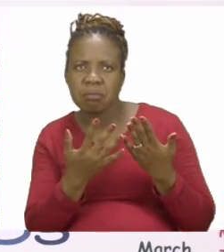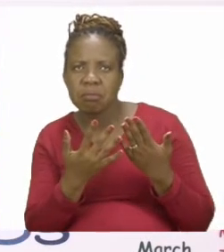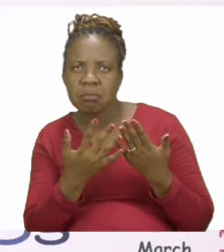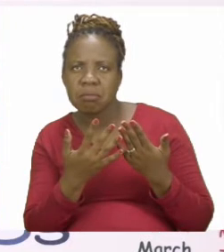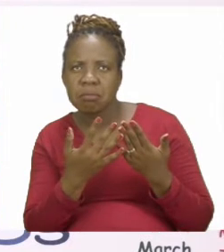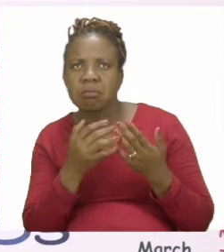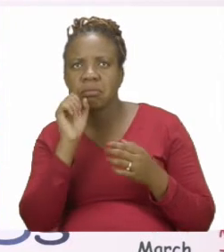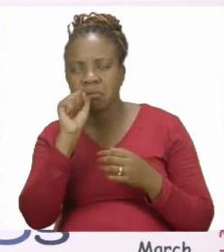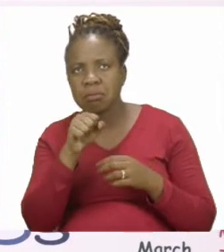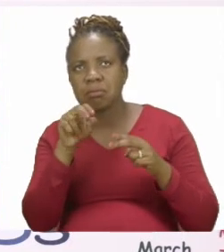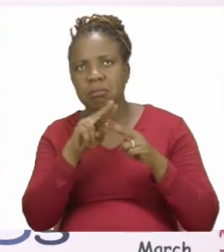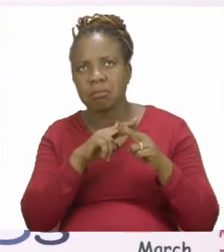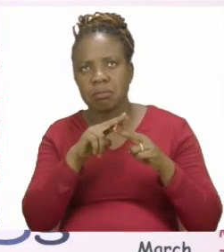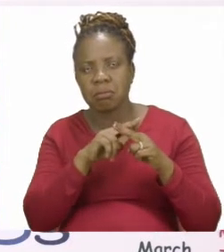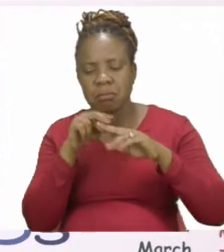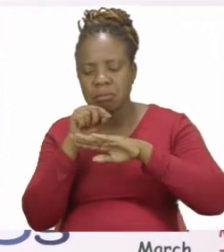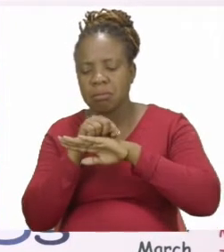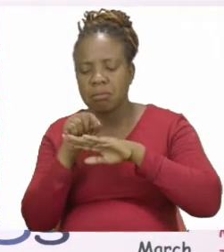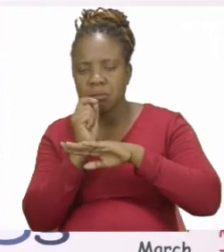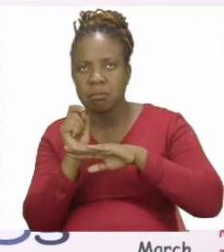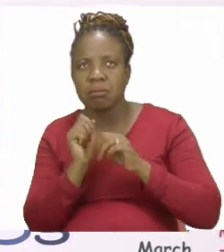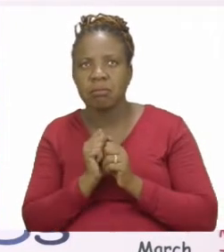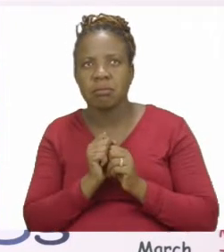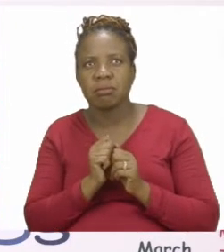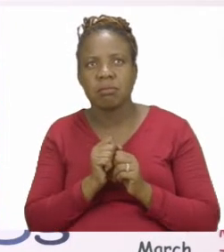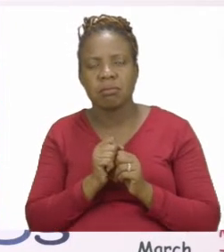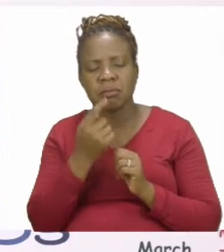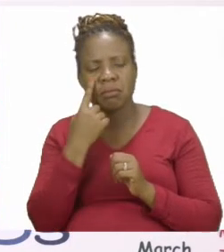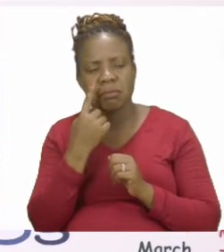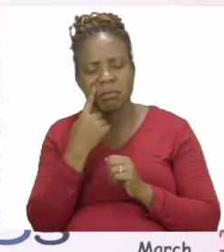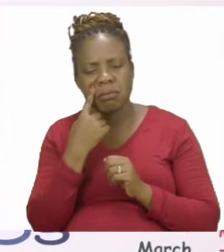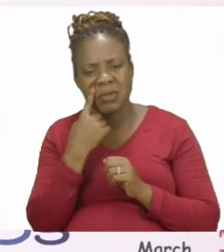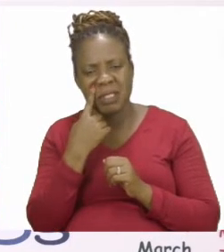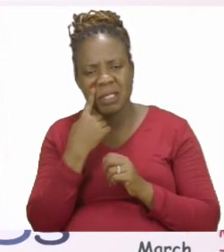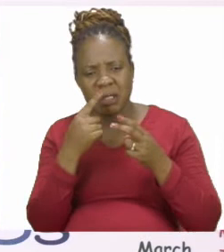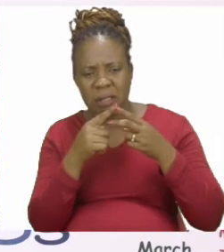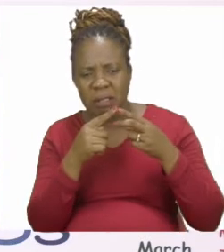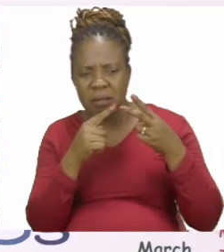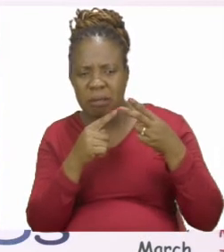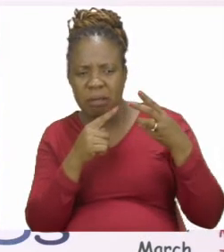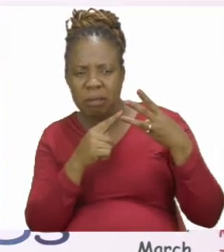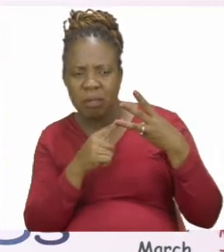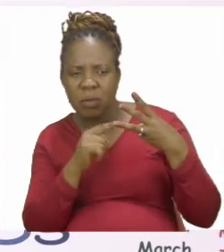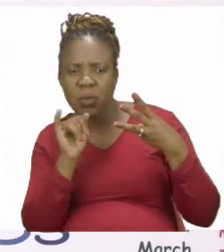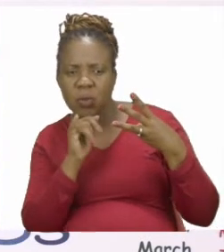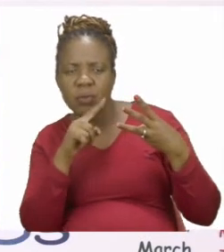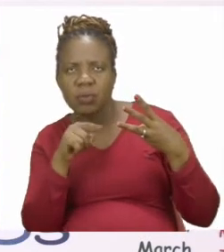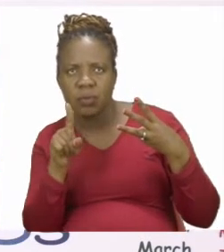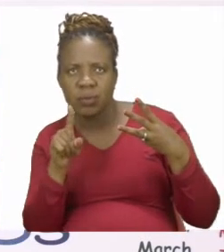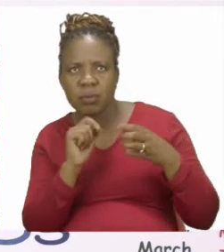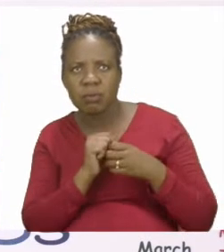I want us to read it together and see which word will fit in the sentence. The first